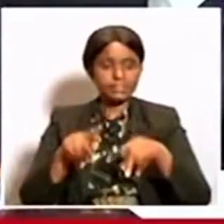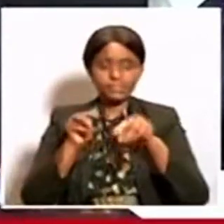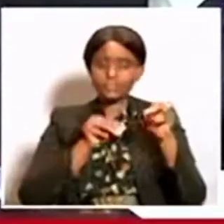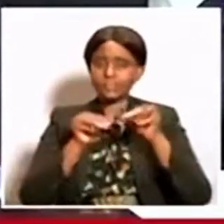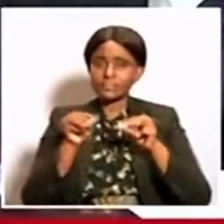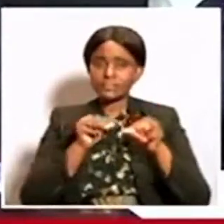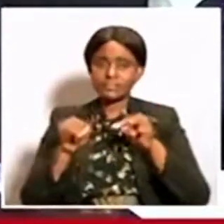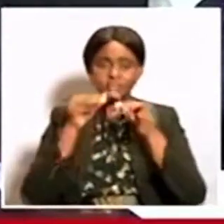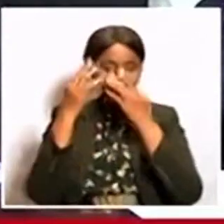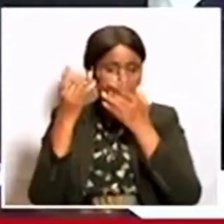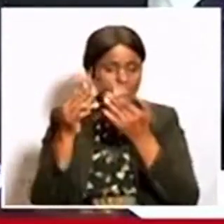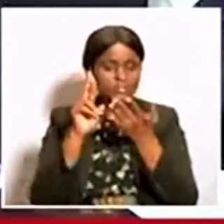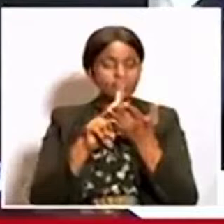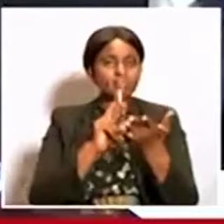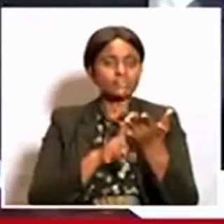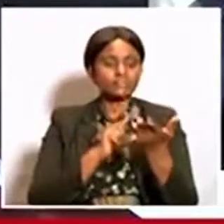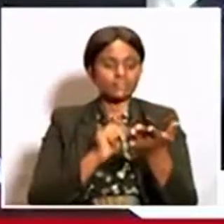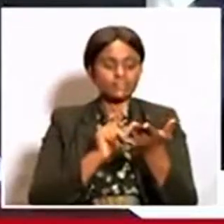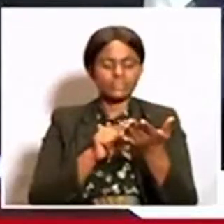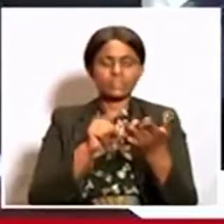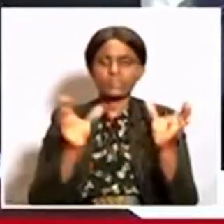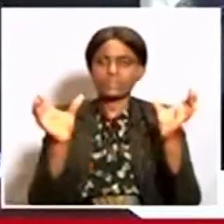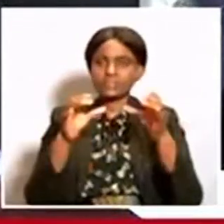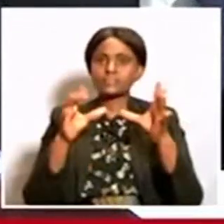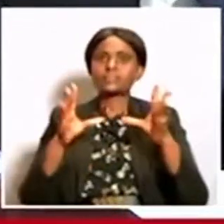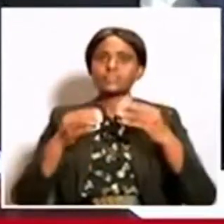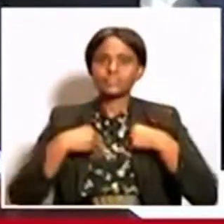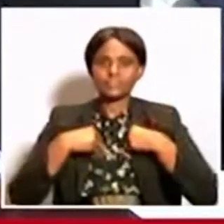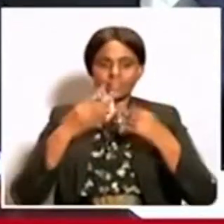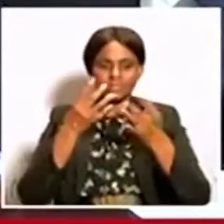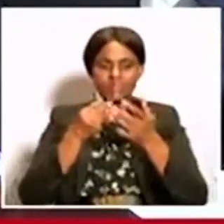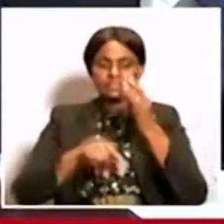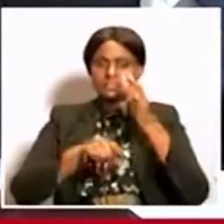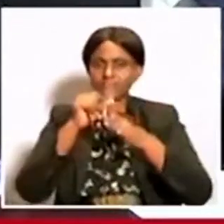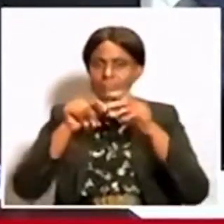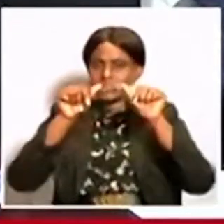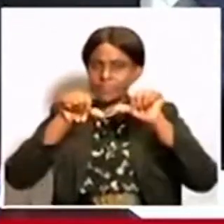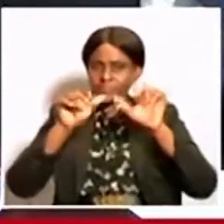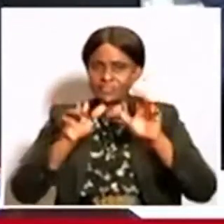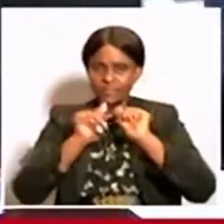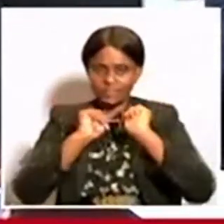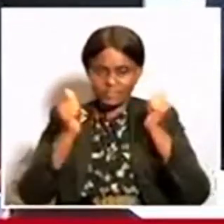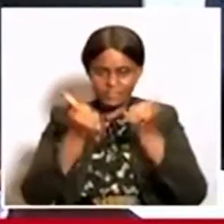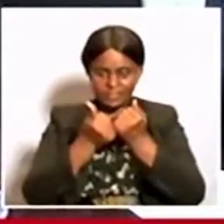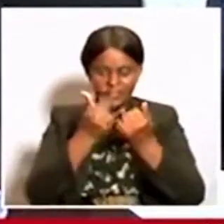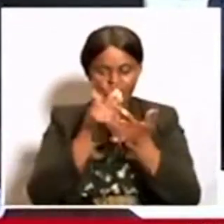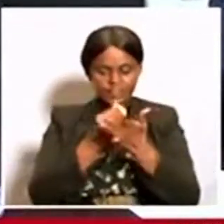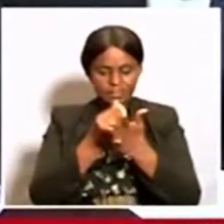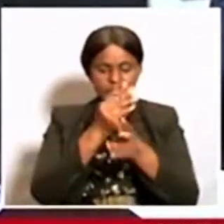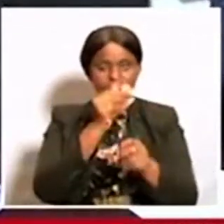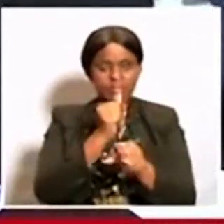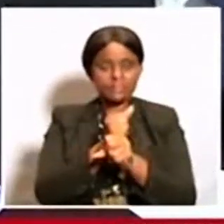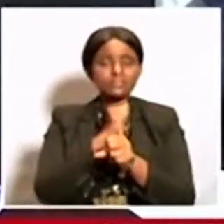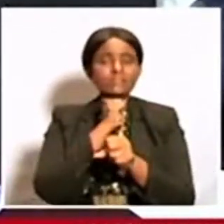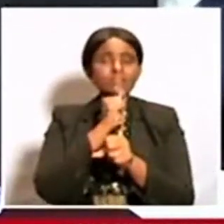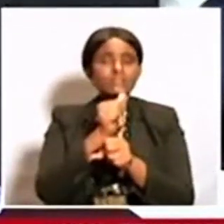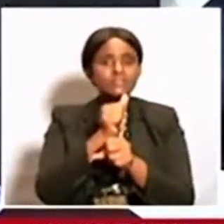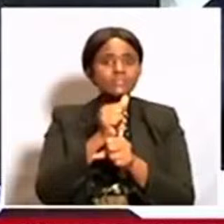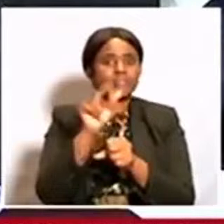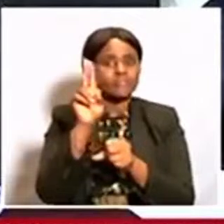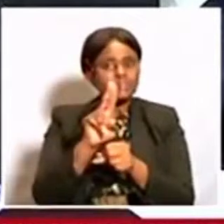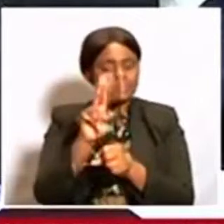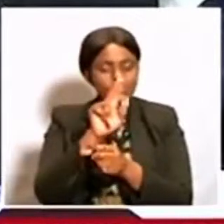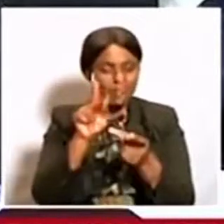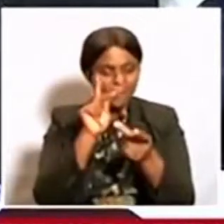Management wishes to report that the council acknowledges the findings of Auditor General. The funds received were not spent